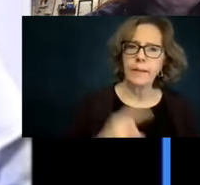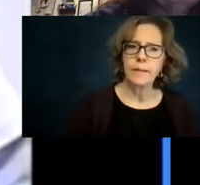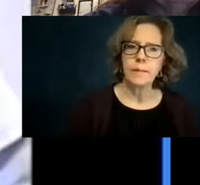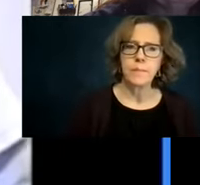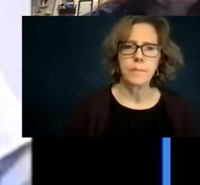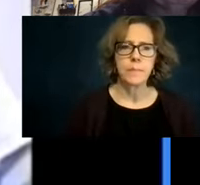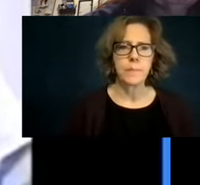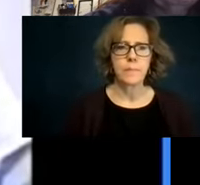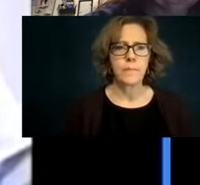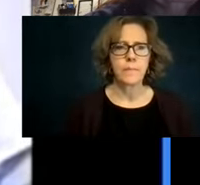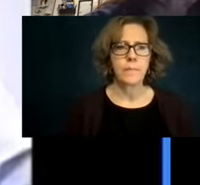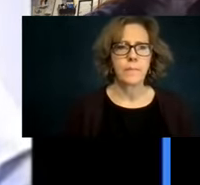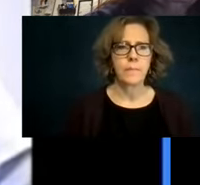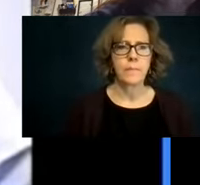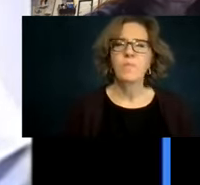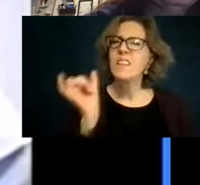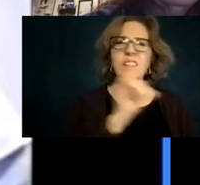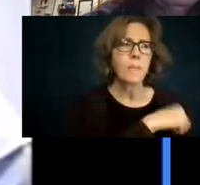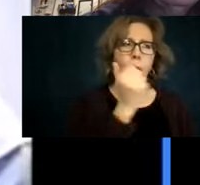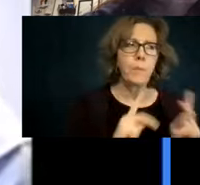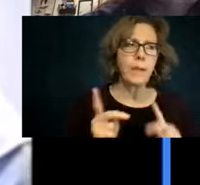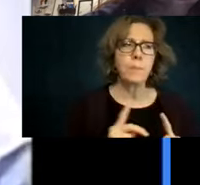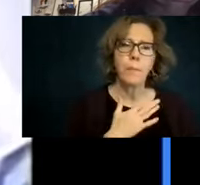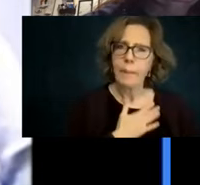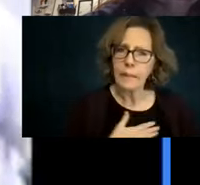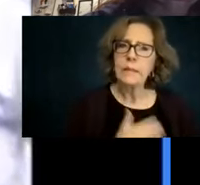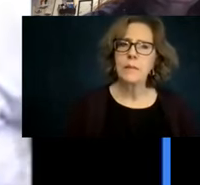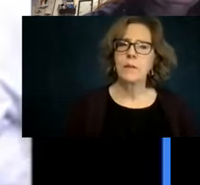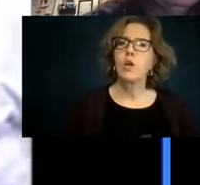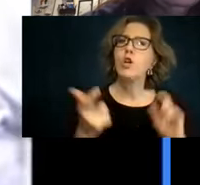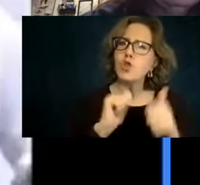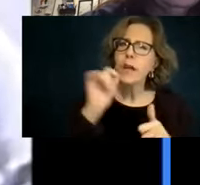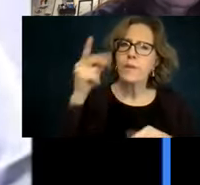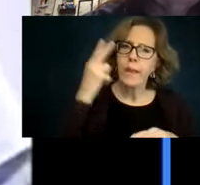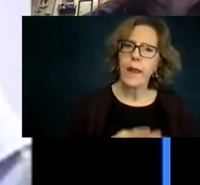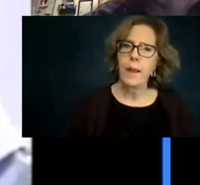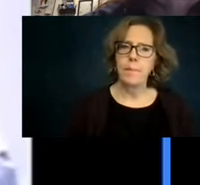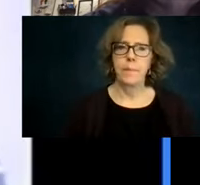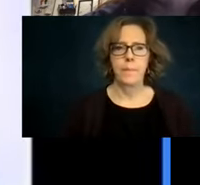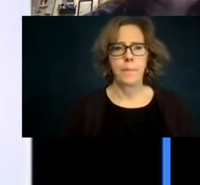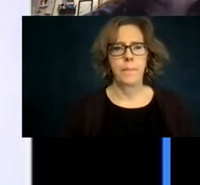Like anybody else does. So please, change that name.